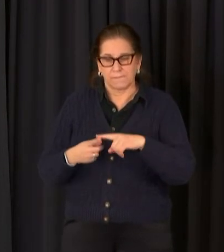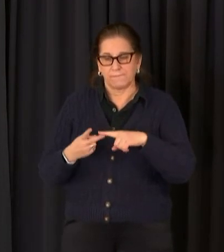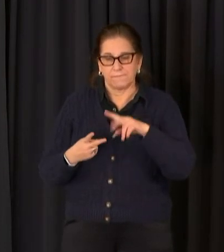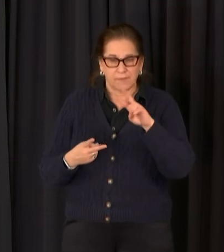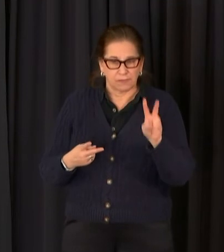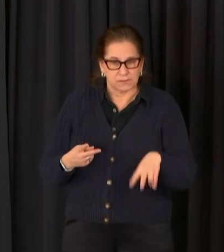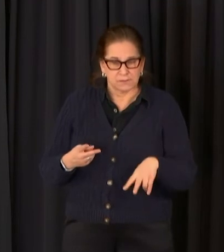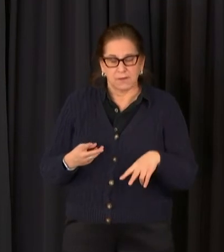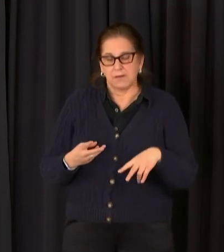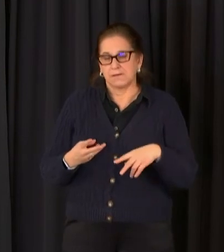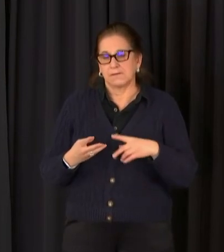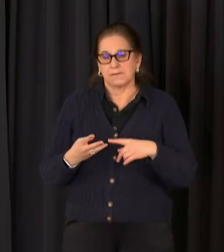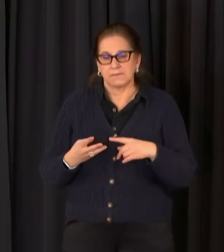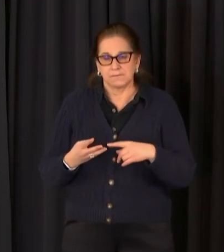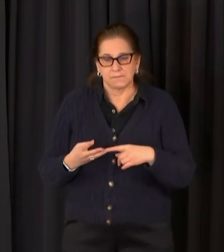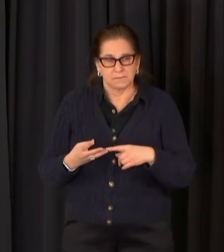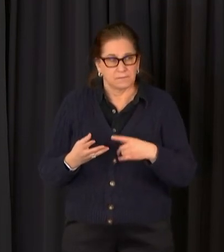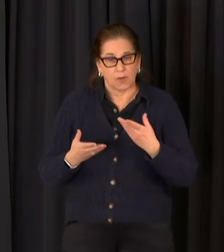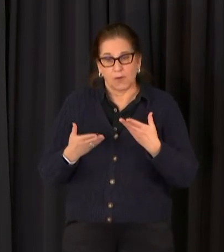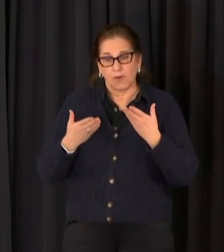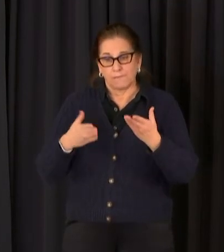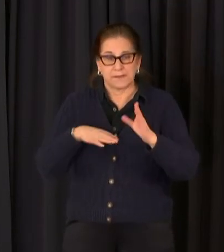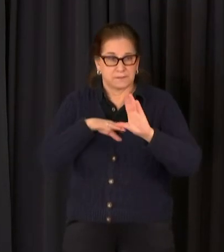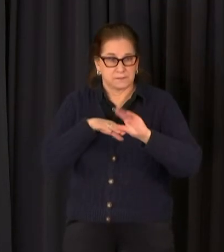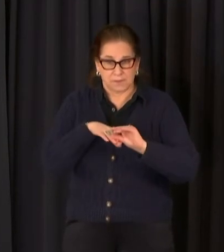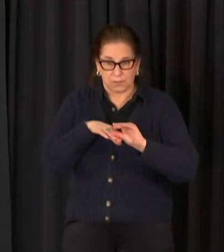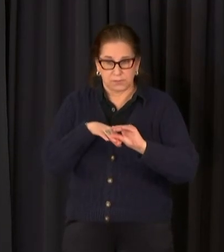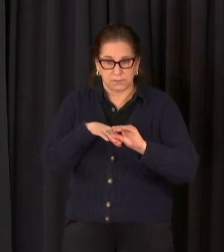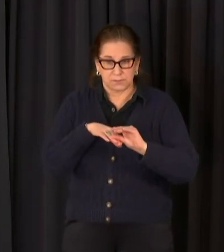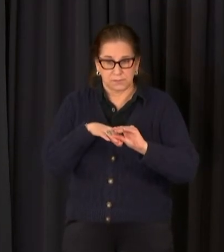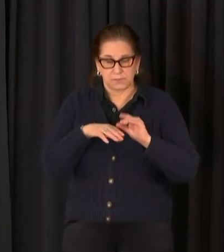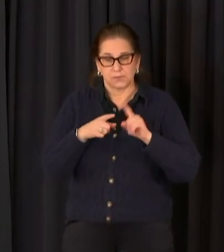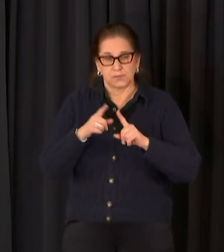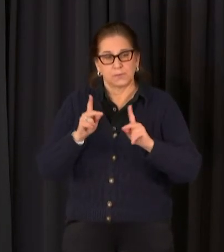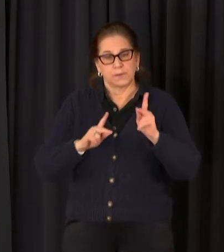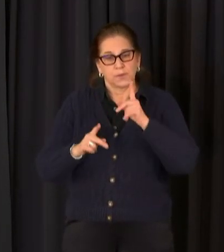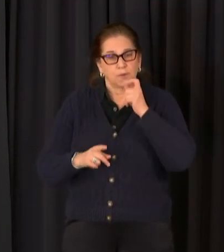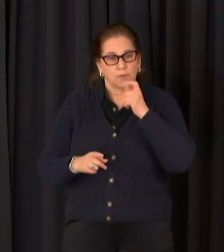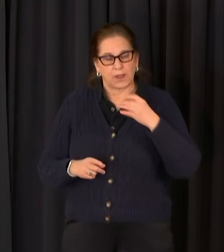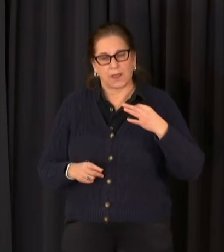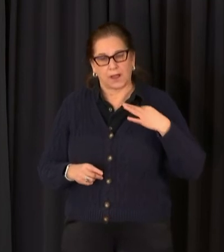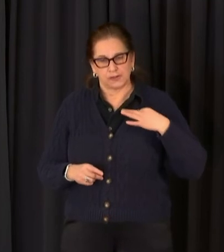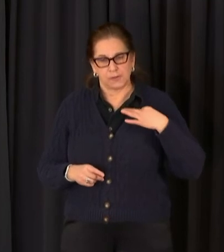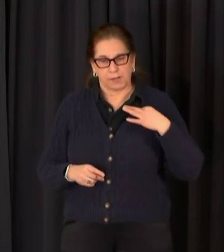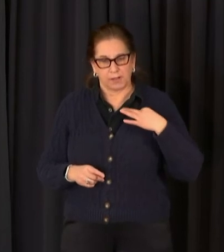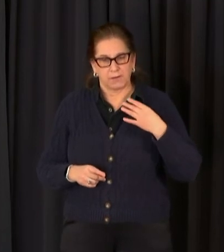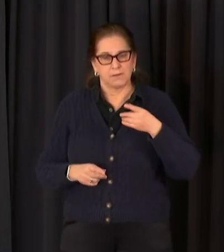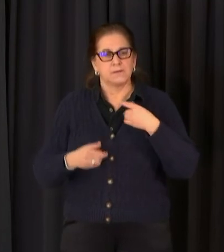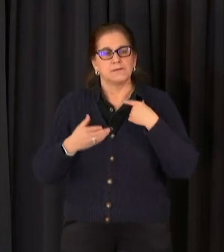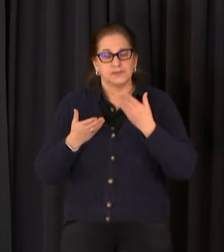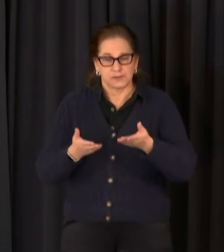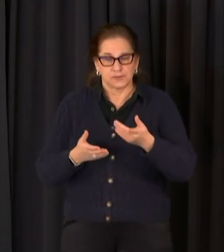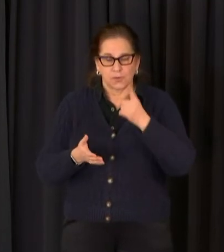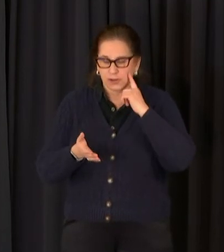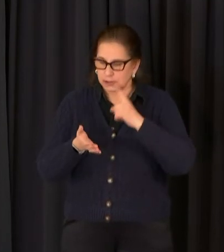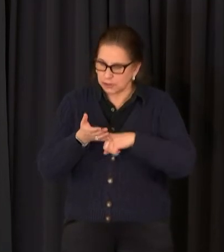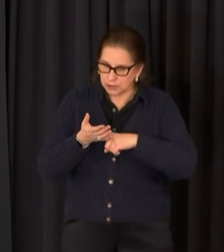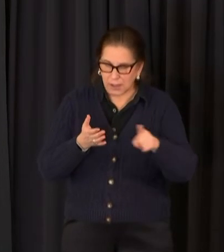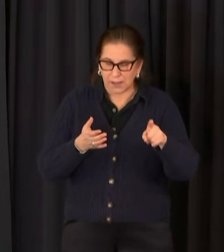discount programs to residential customers. So please make sure you're going to find out about that